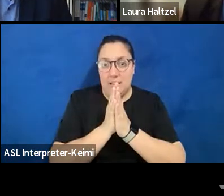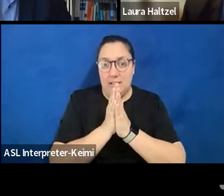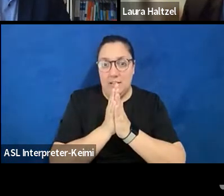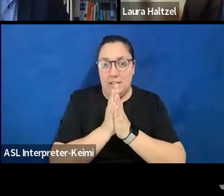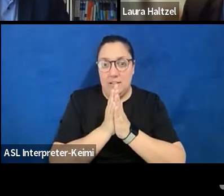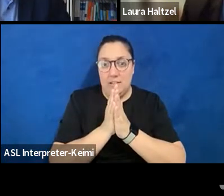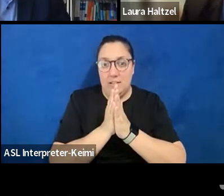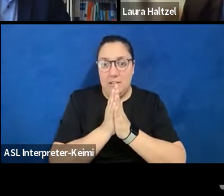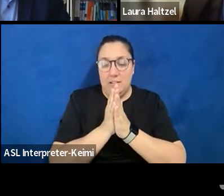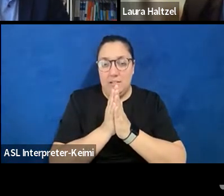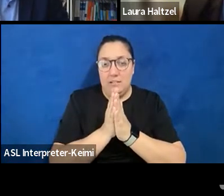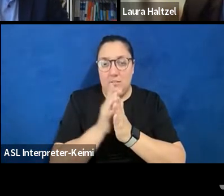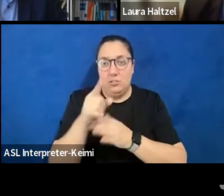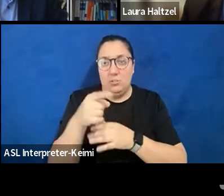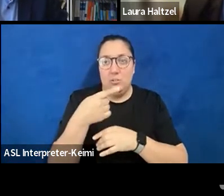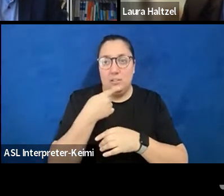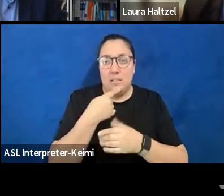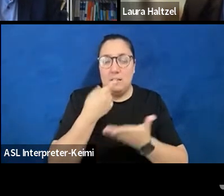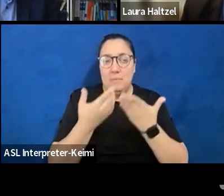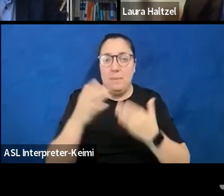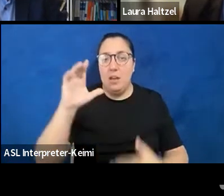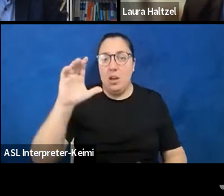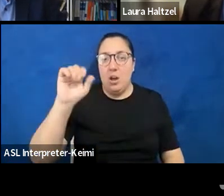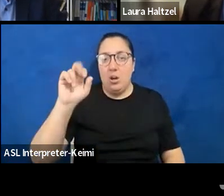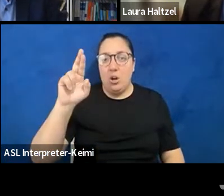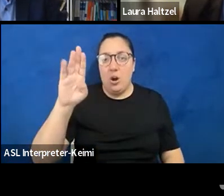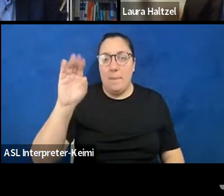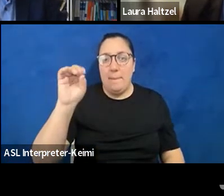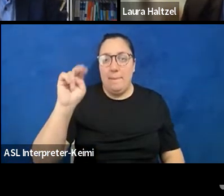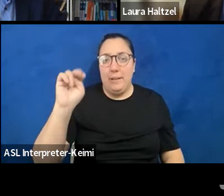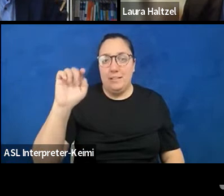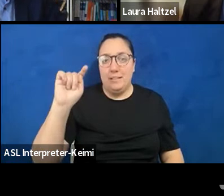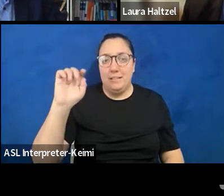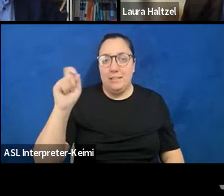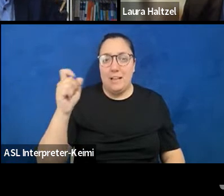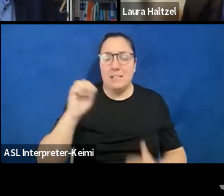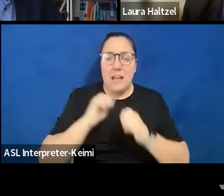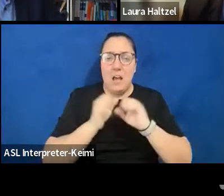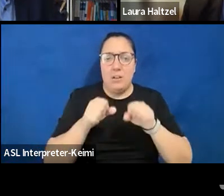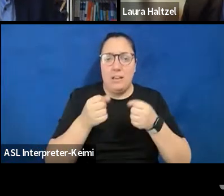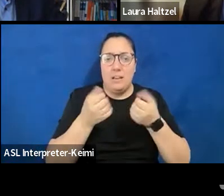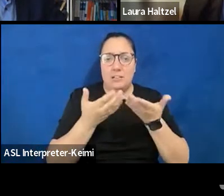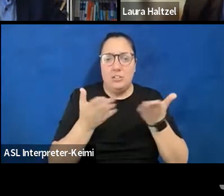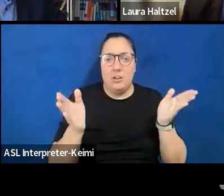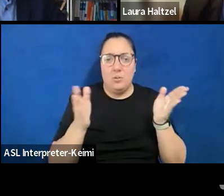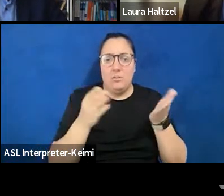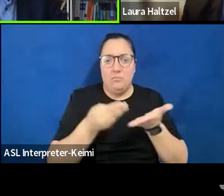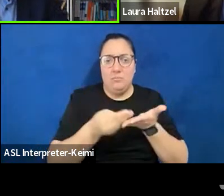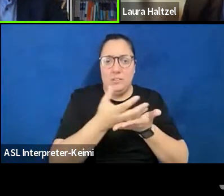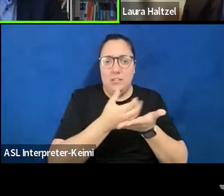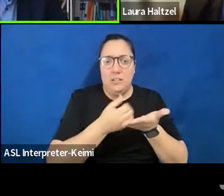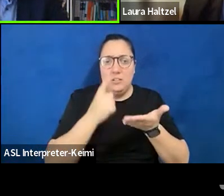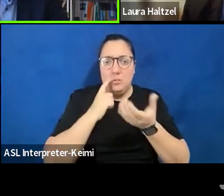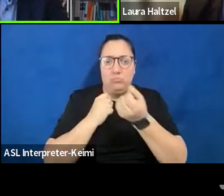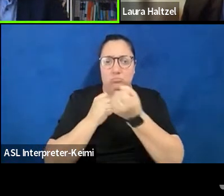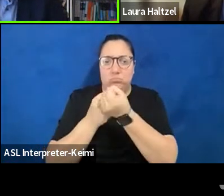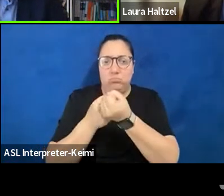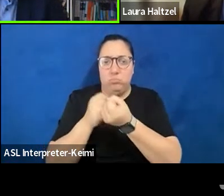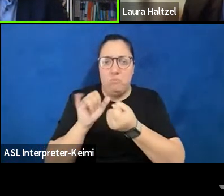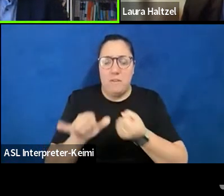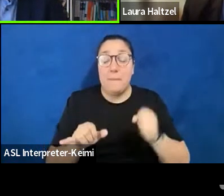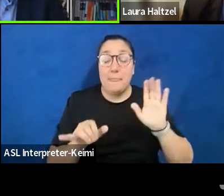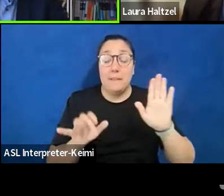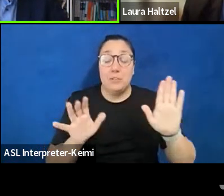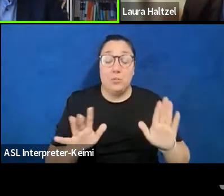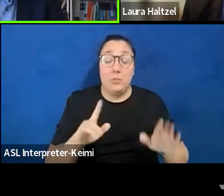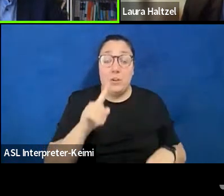about using something like a carbon tax, what role can general revenue play in shoring up Social Security? So I think this is a great question